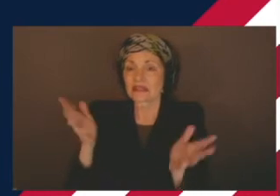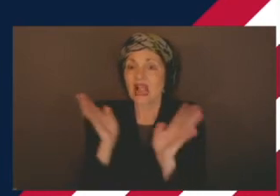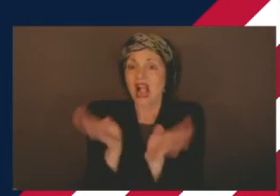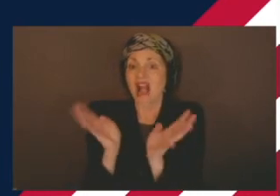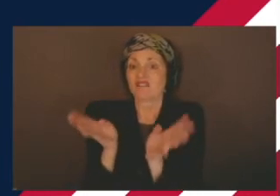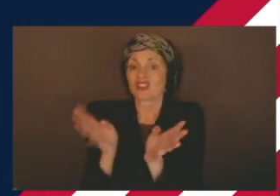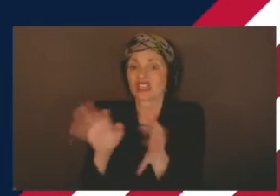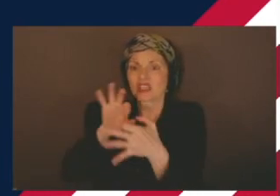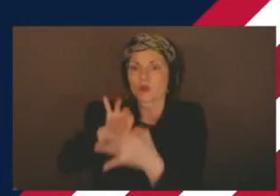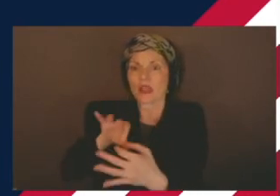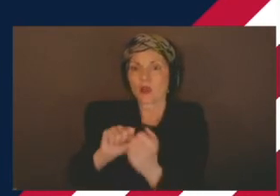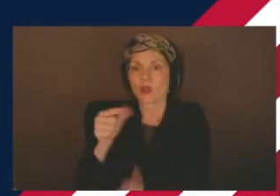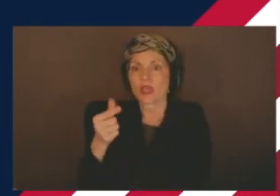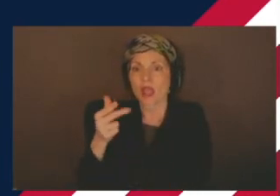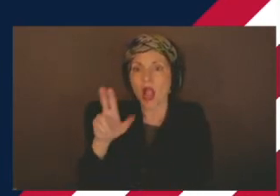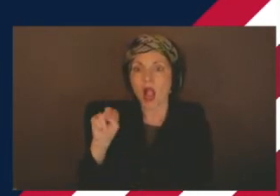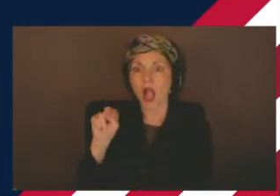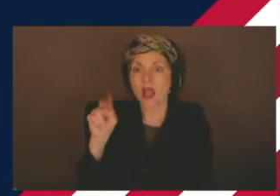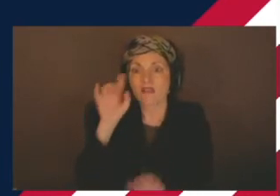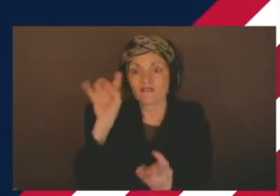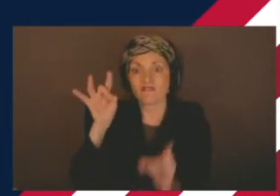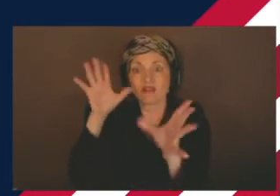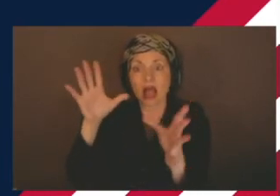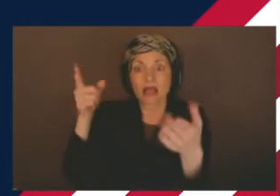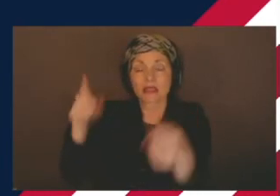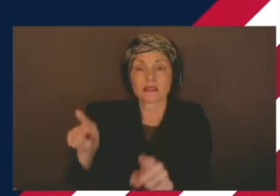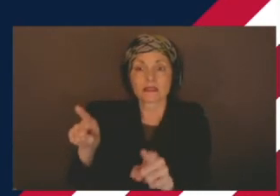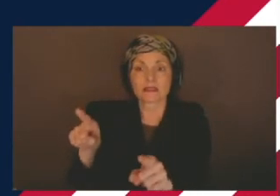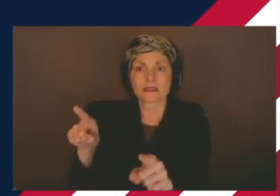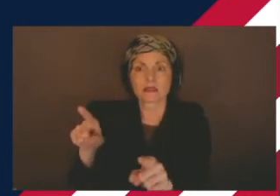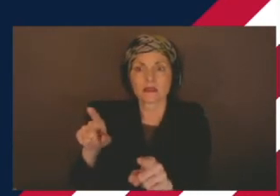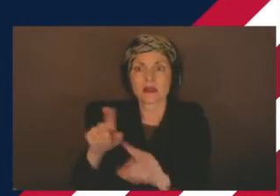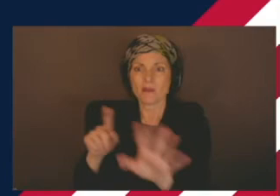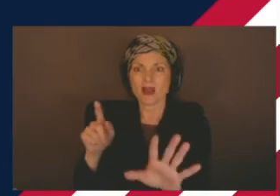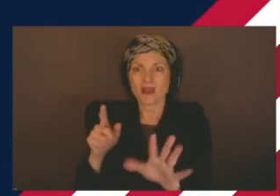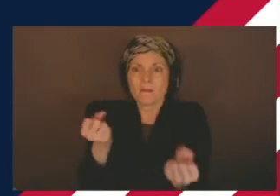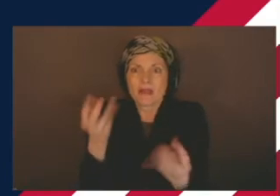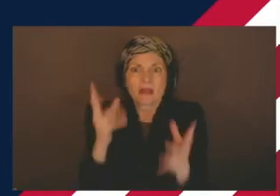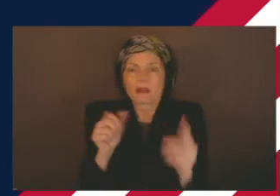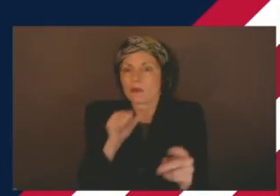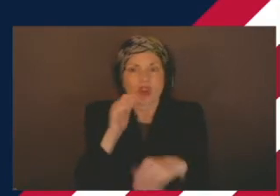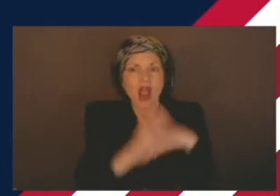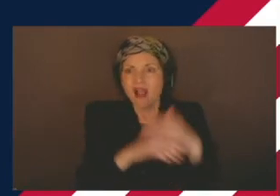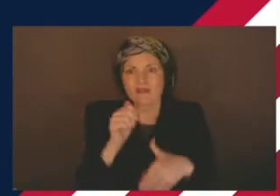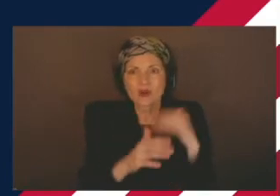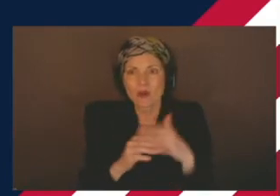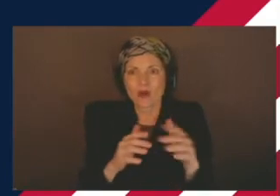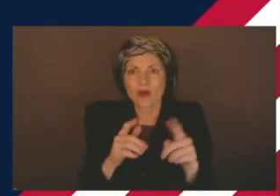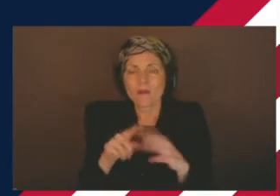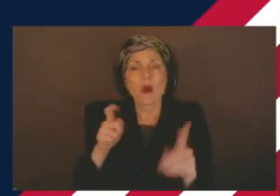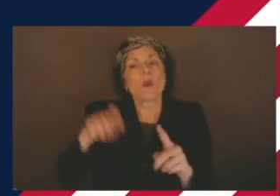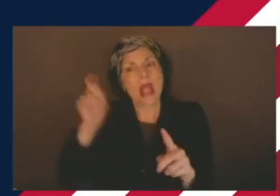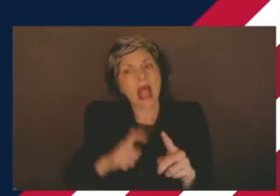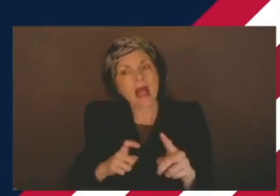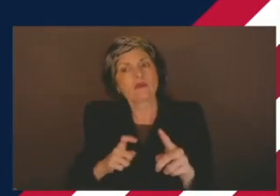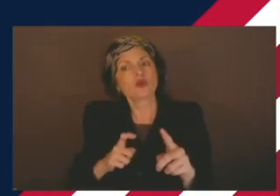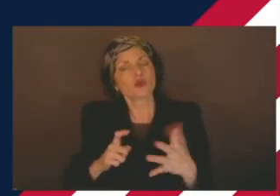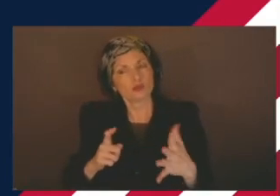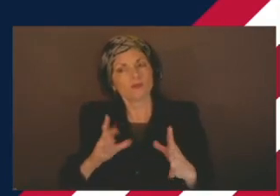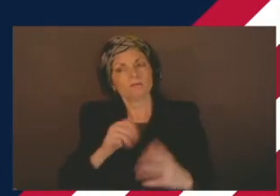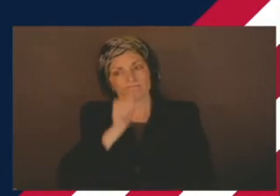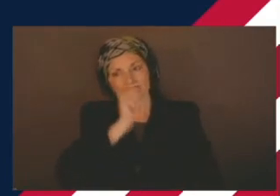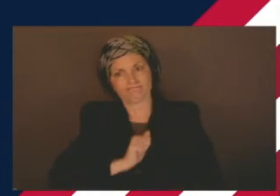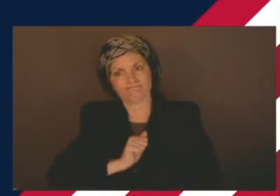stress that we need to, you know, become more comfortable with being uncomfortable, because that is how we solve a lot of these issues. For me, coming out of a city